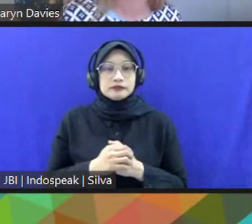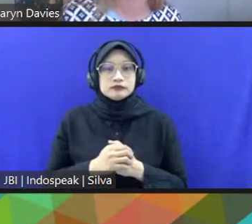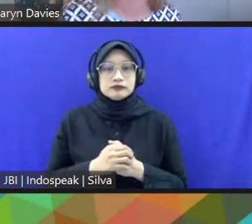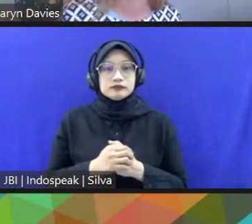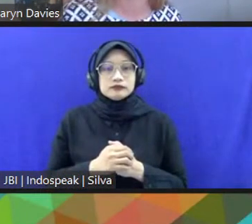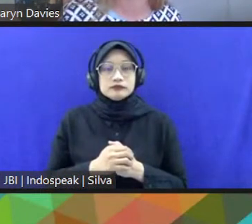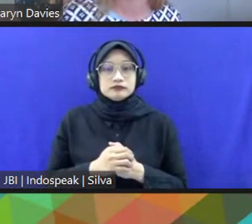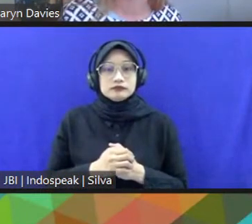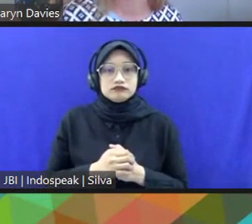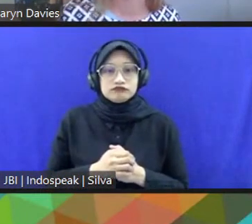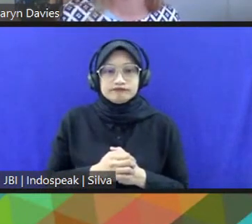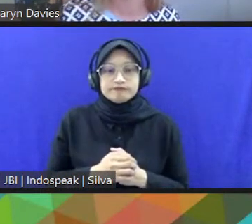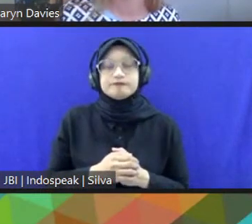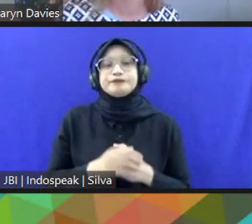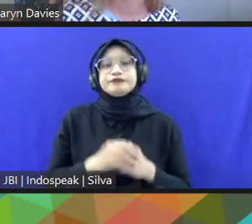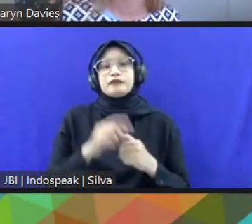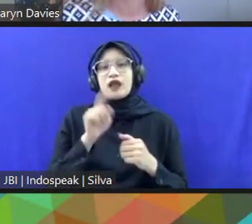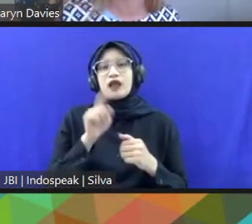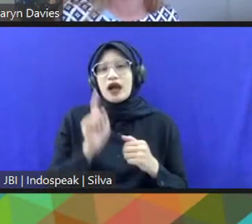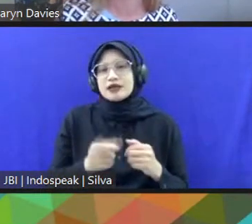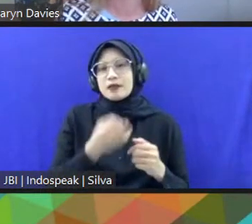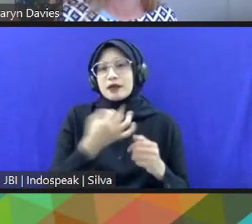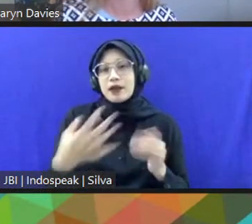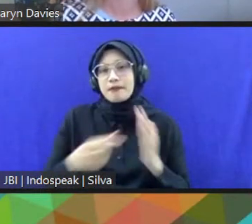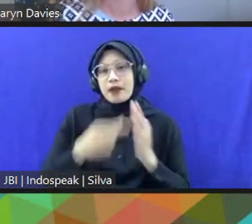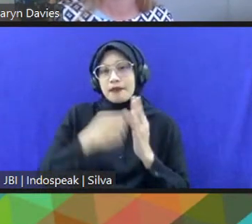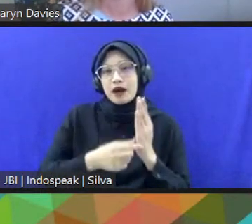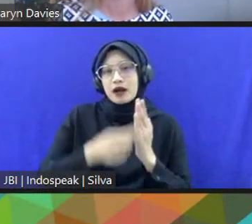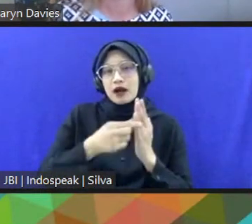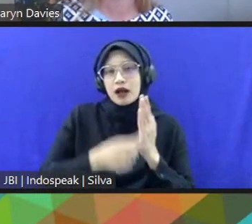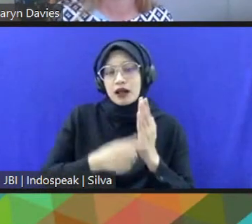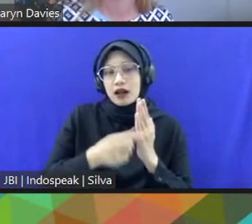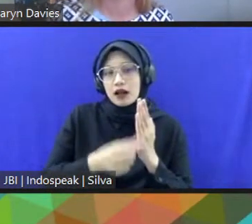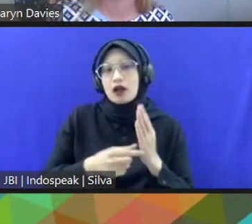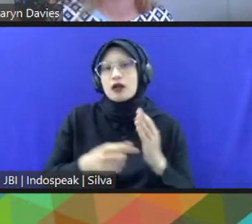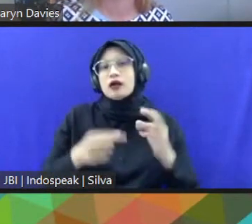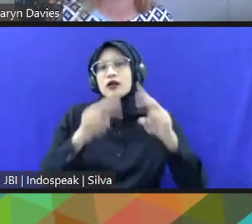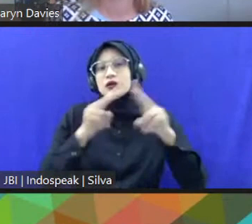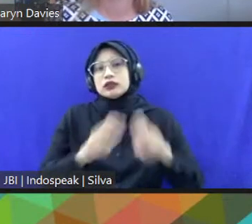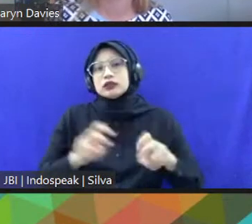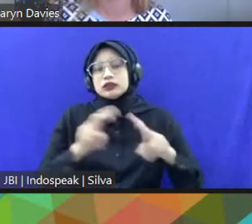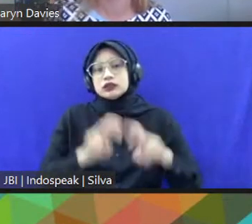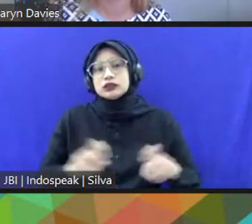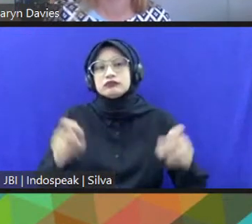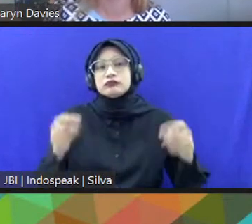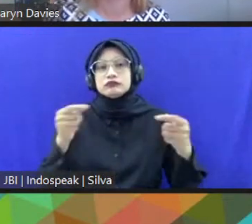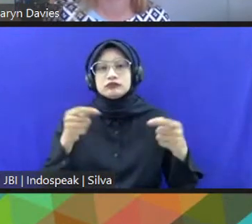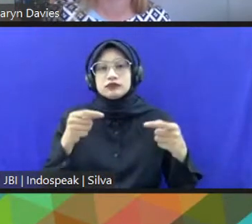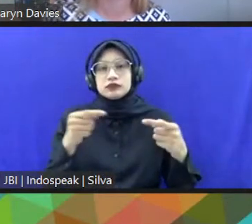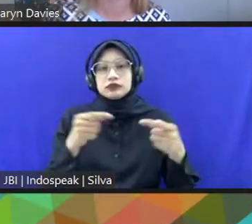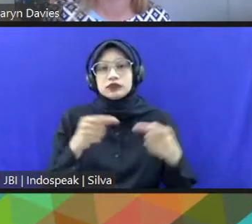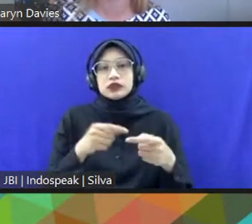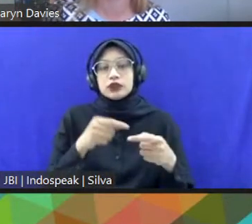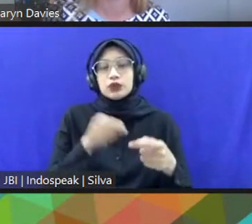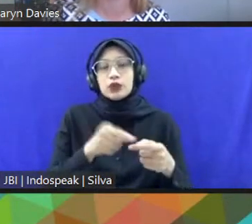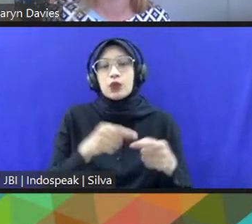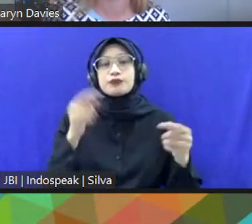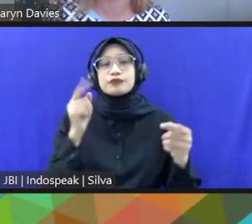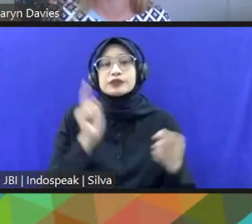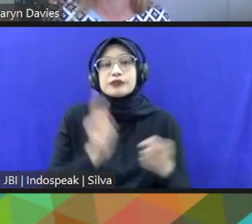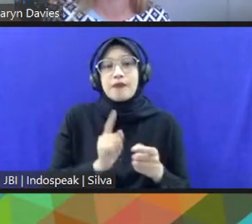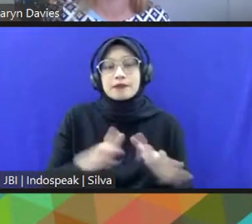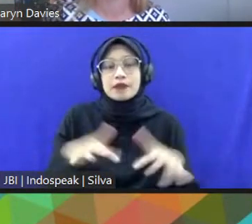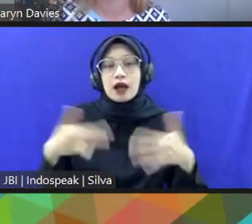There are several papers that I've known, and I think one of the more recent one is by Health Policy Plus and